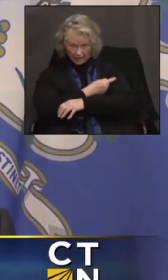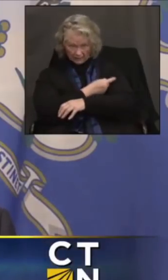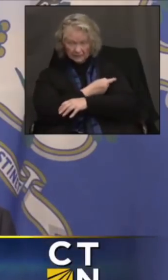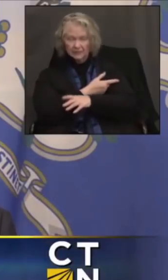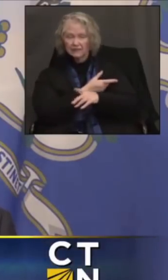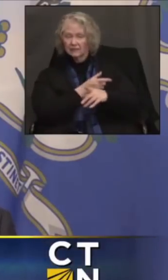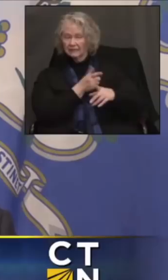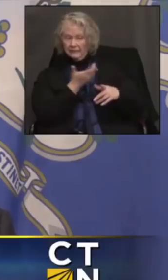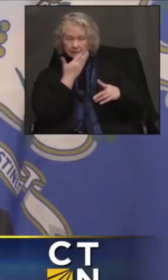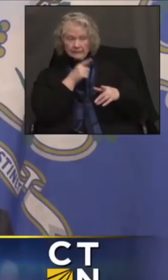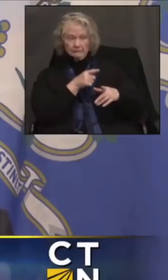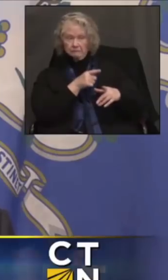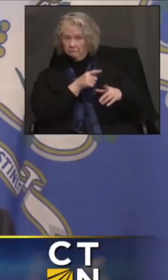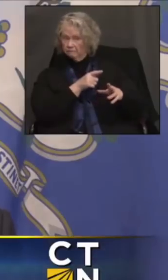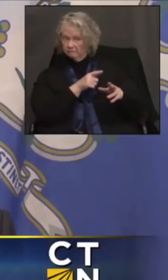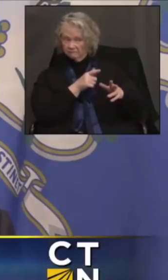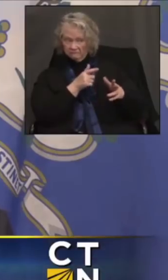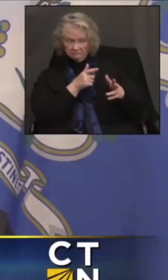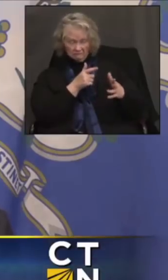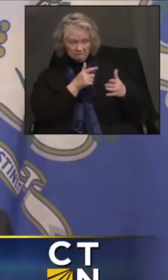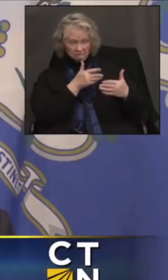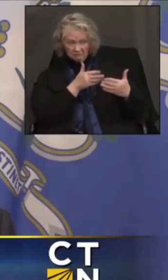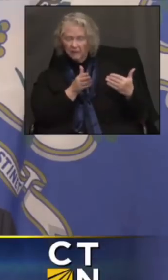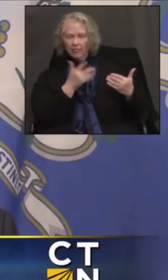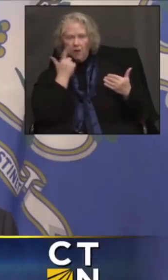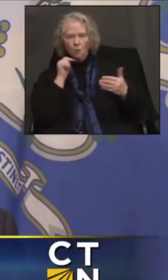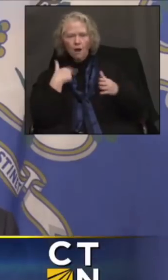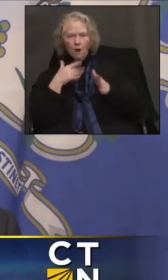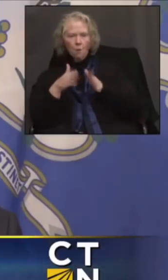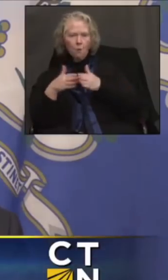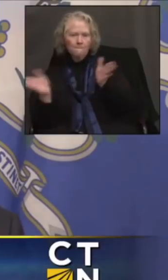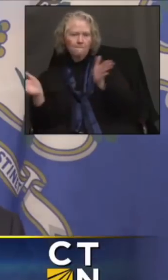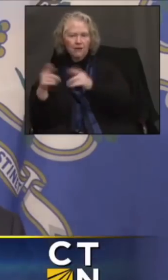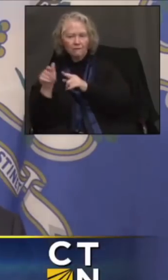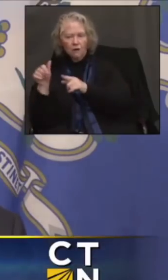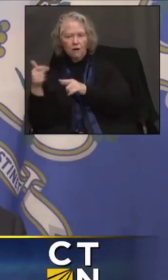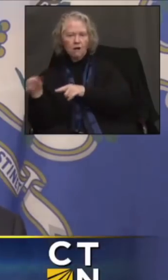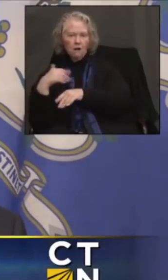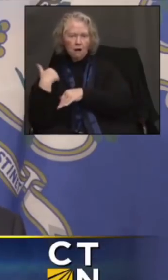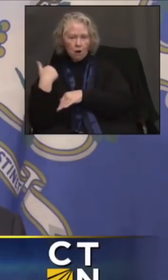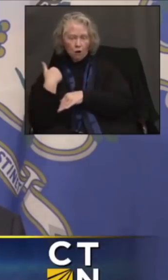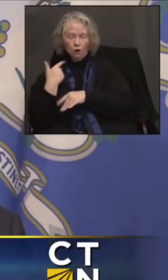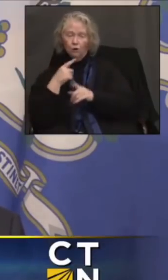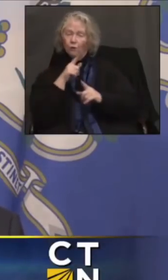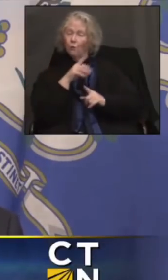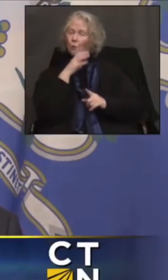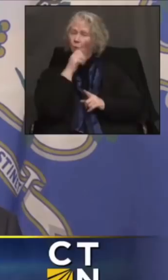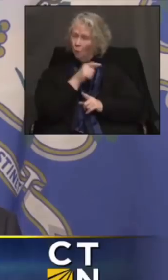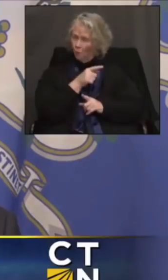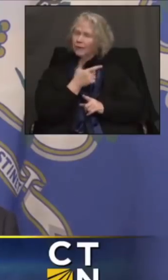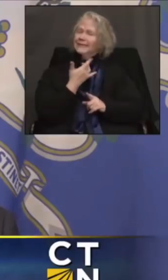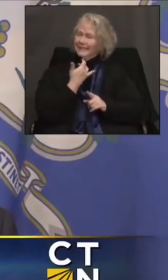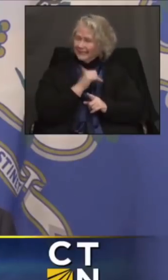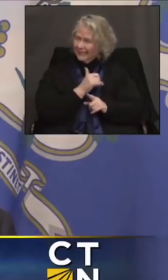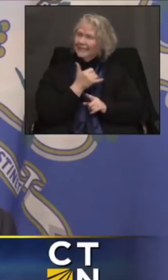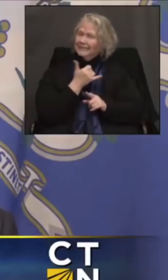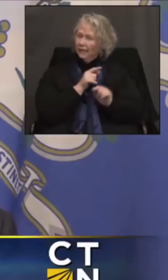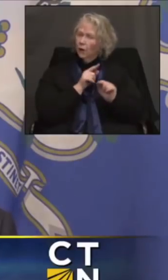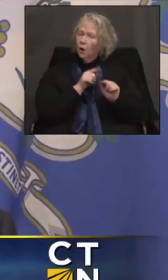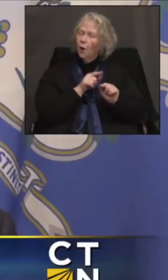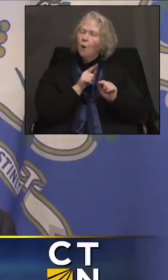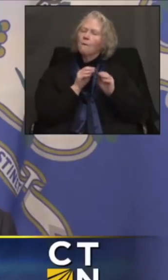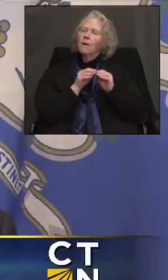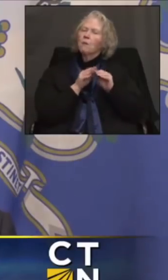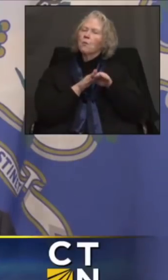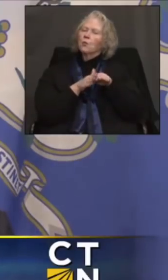vaccines left on the shelves. That's why we're opening it up beyond. You'll see the older age groups continue to creep up, but it certainly slows